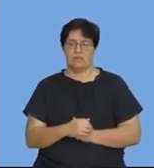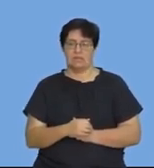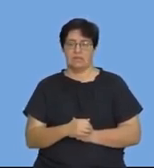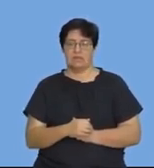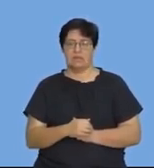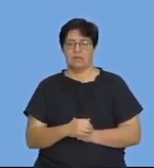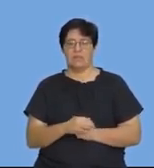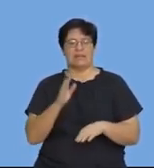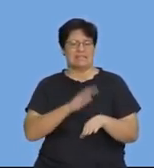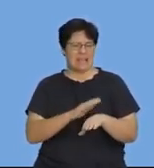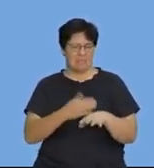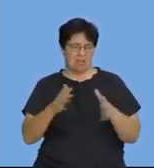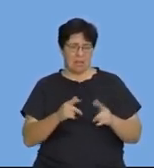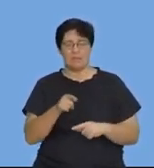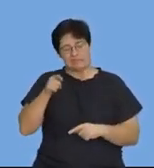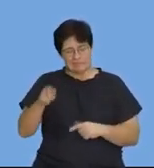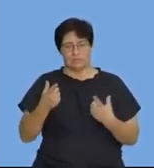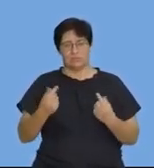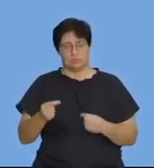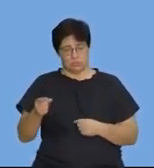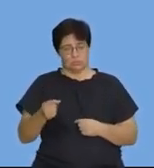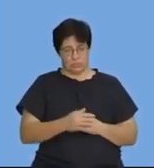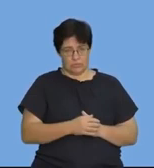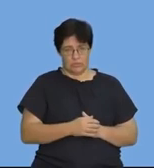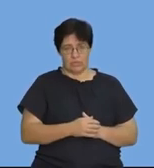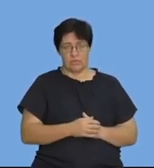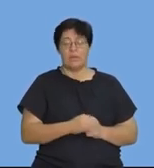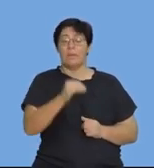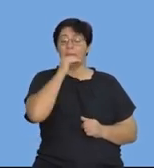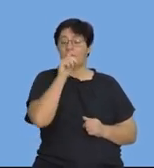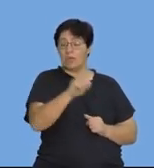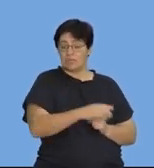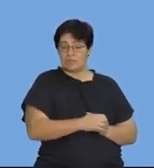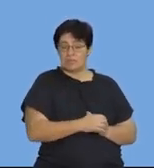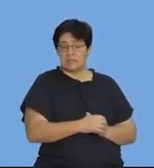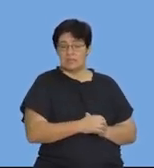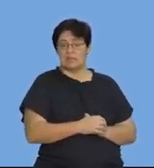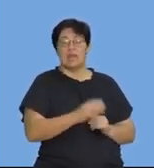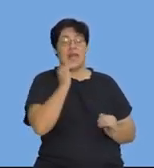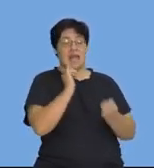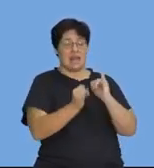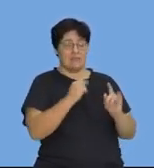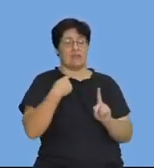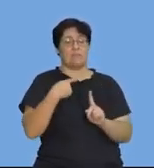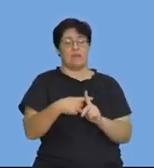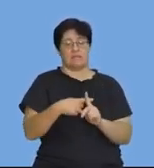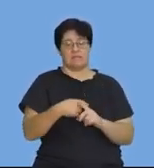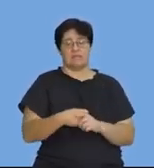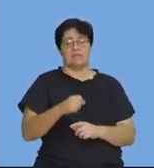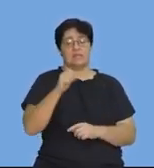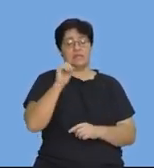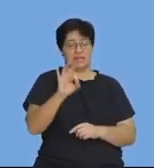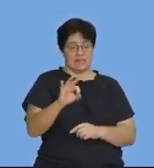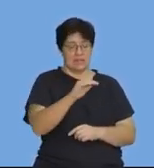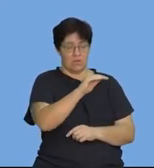of time, but that's what you will then need to do there. So this means it will actually be 11 plus 3